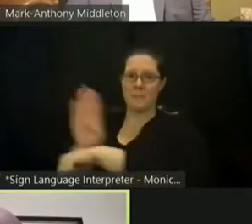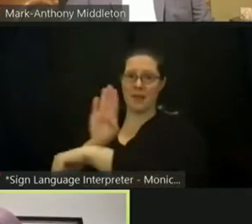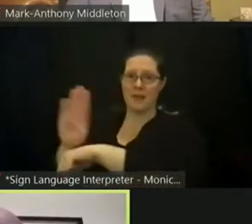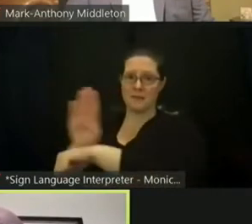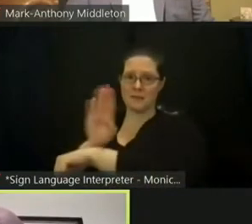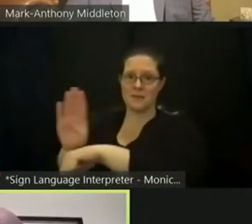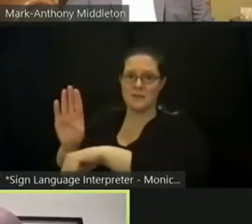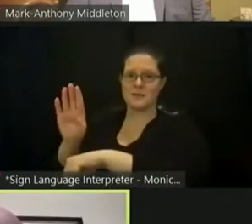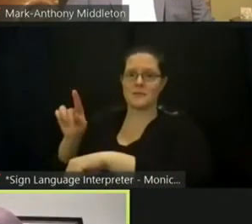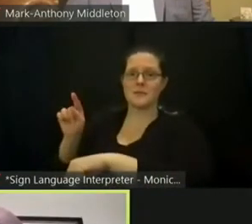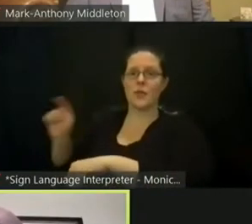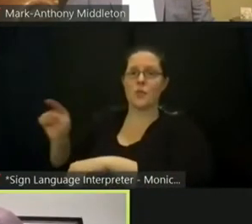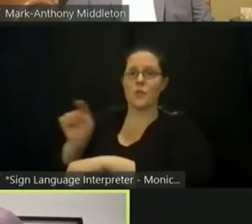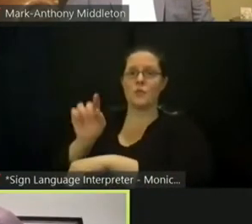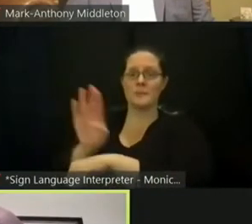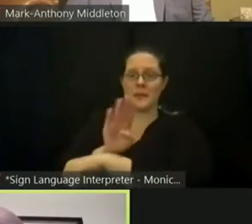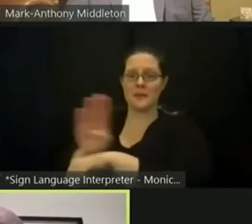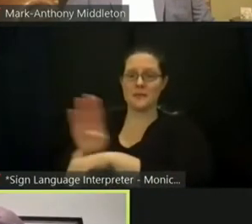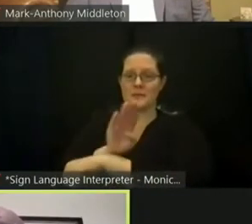that